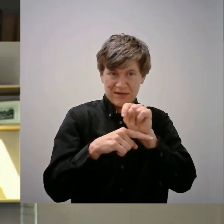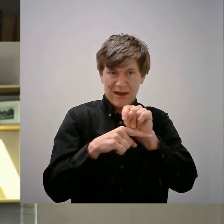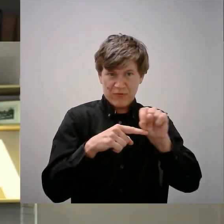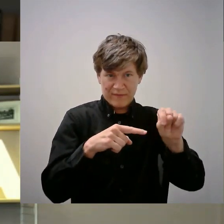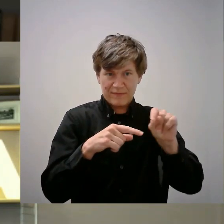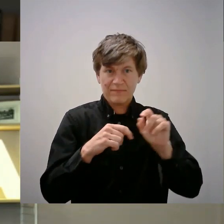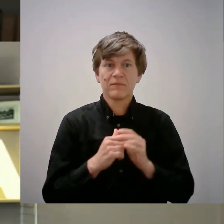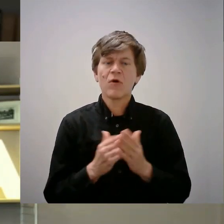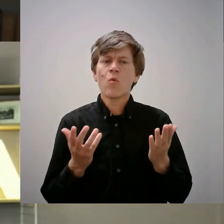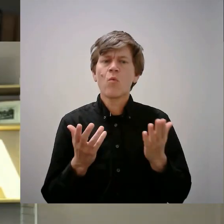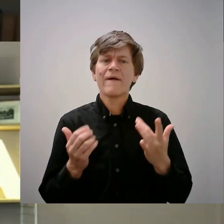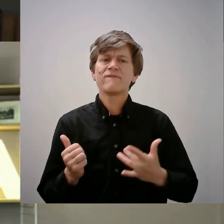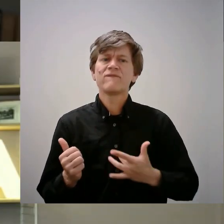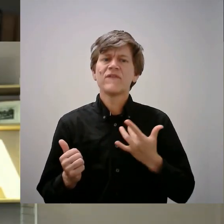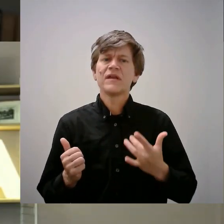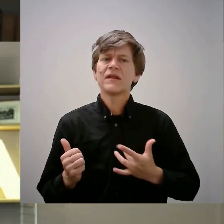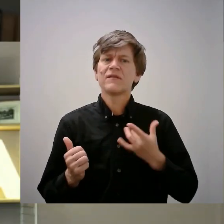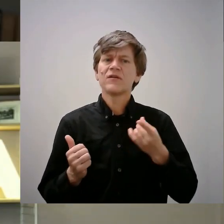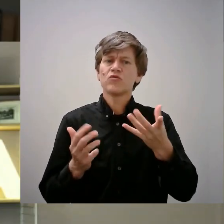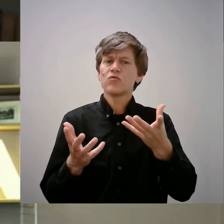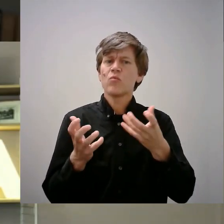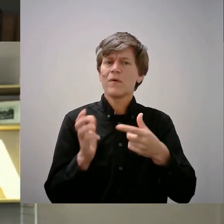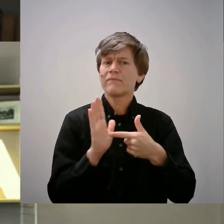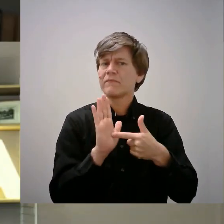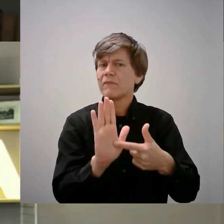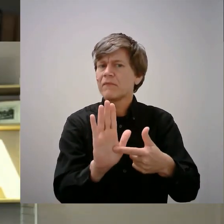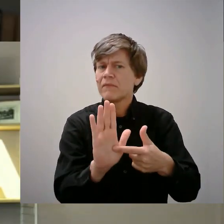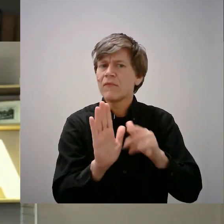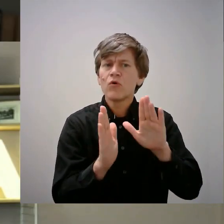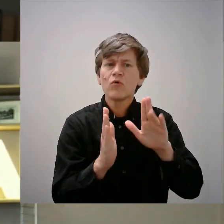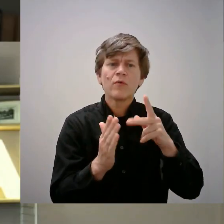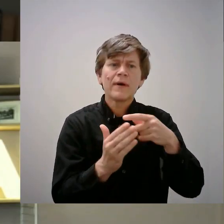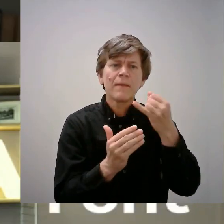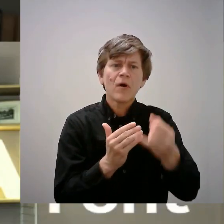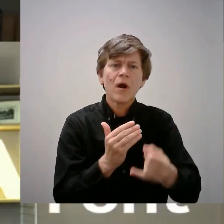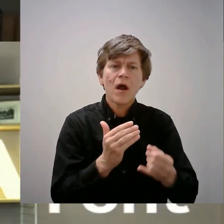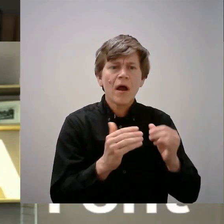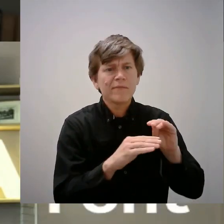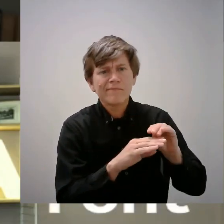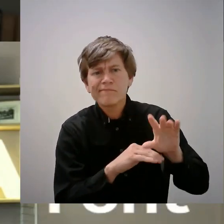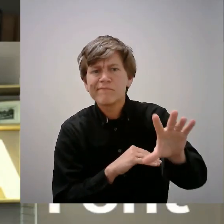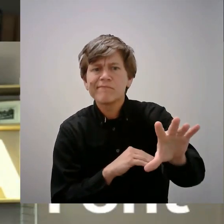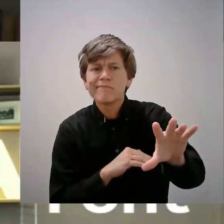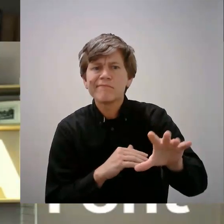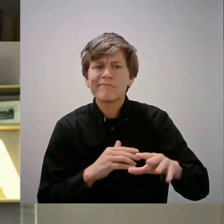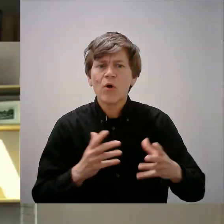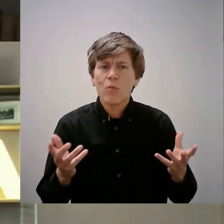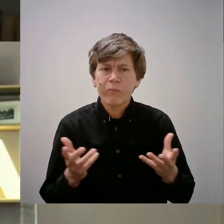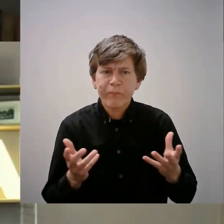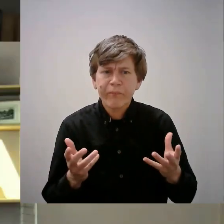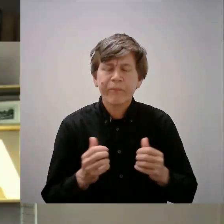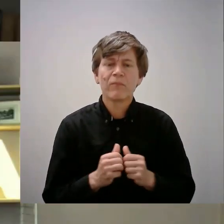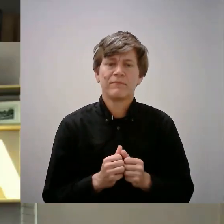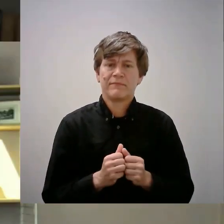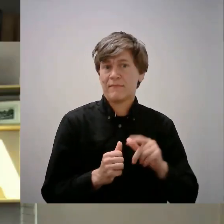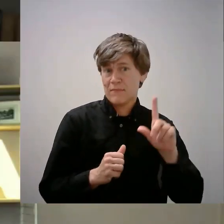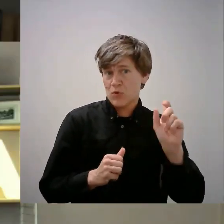what feelings do you want to convey for your project? This is the question. And